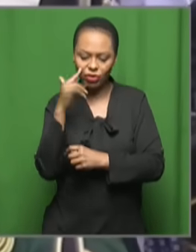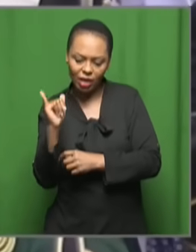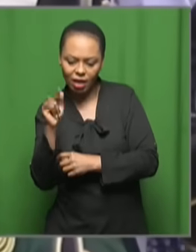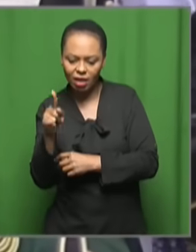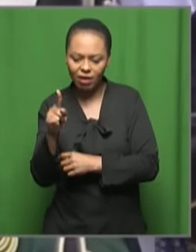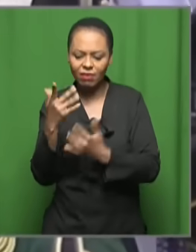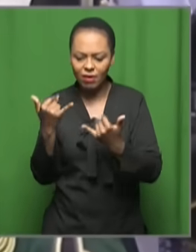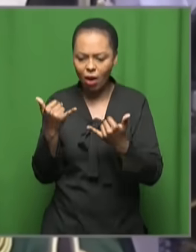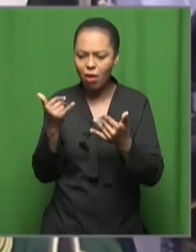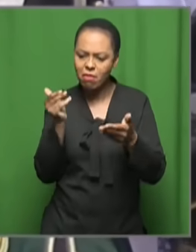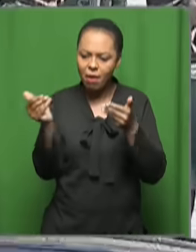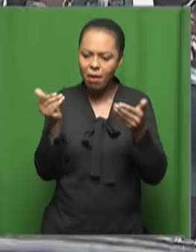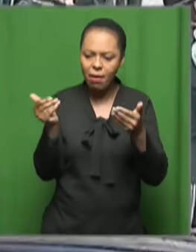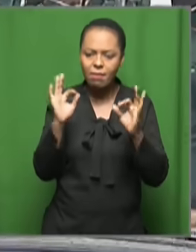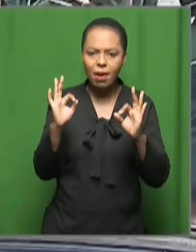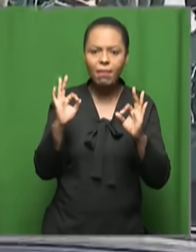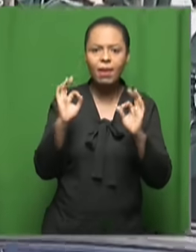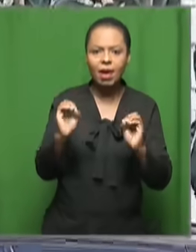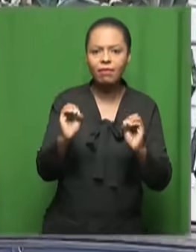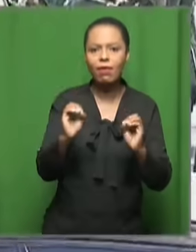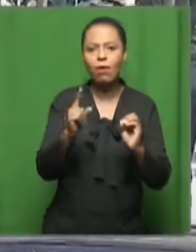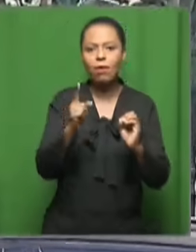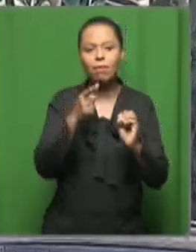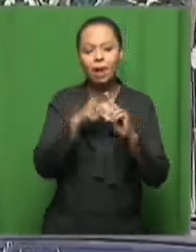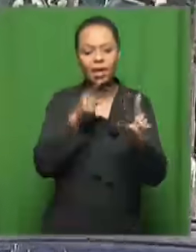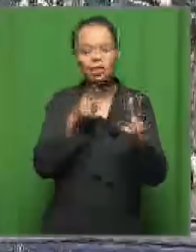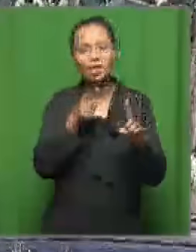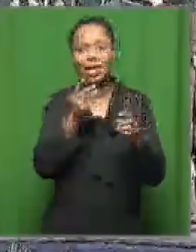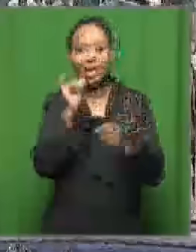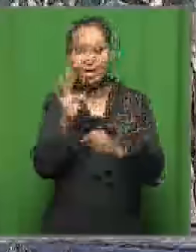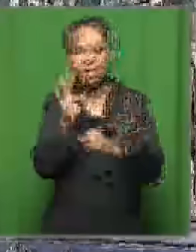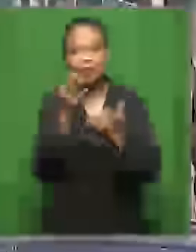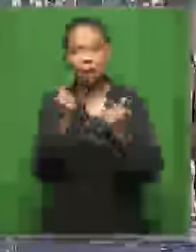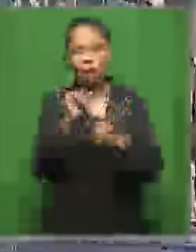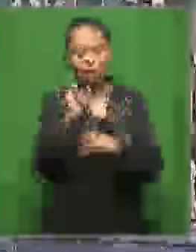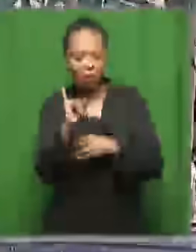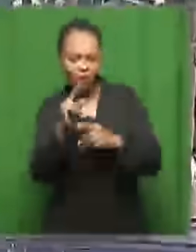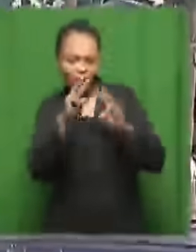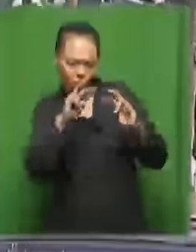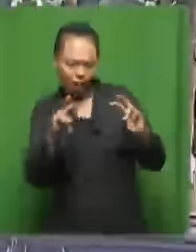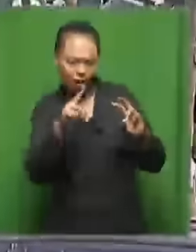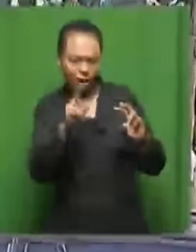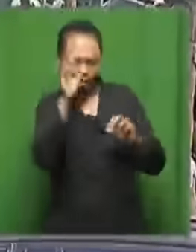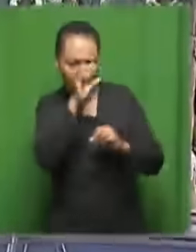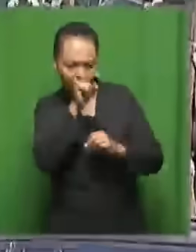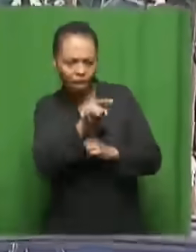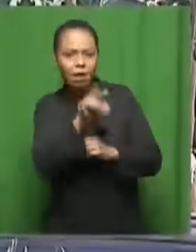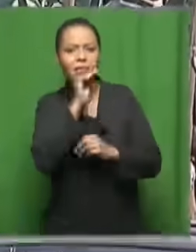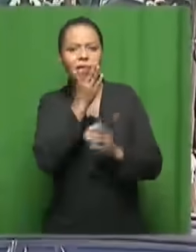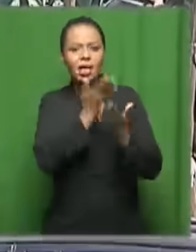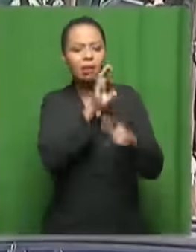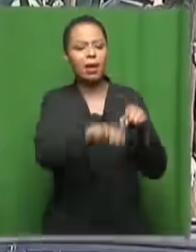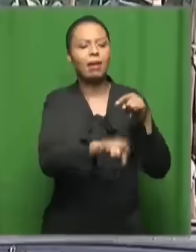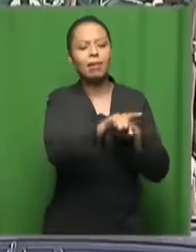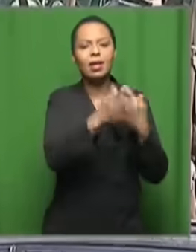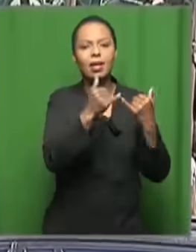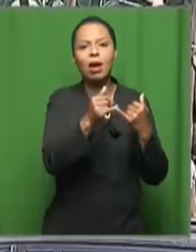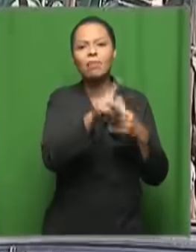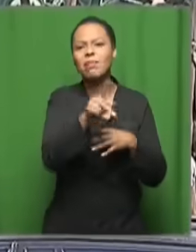national level? Of course, at the national level, it's easy to do. You would have, in our case, we have got institutions such as Public